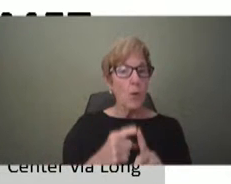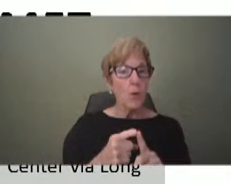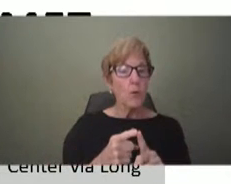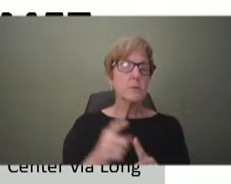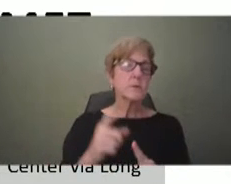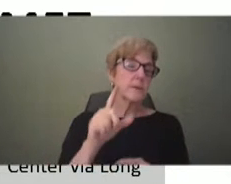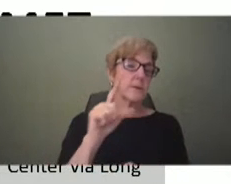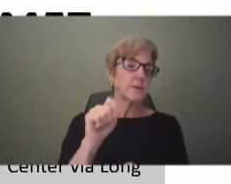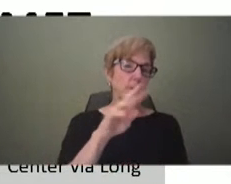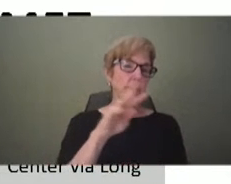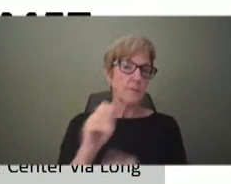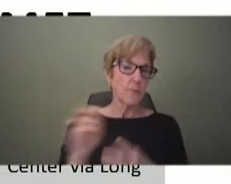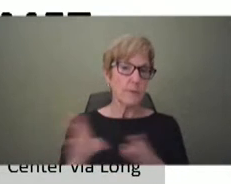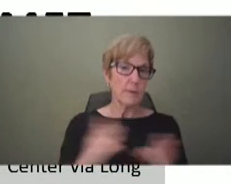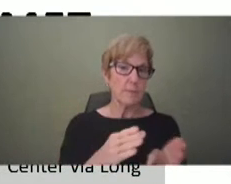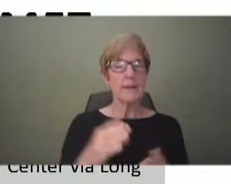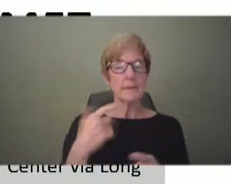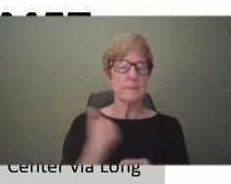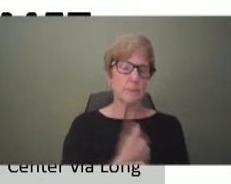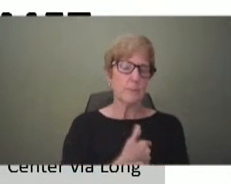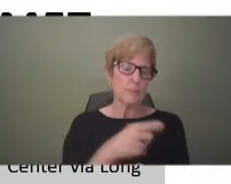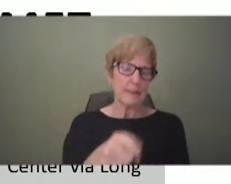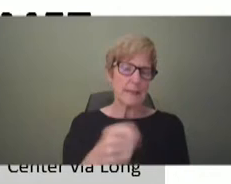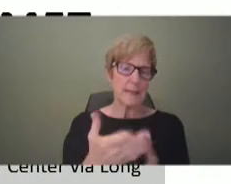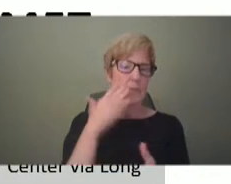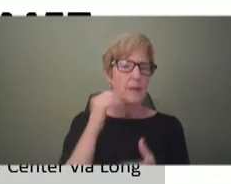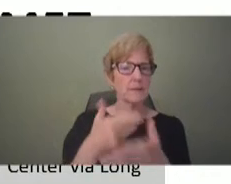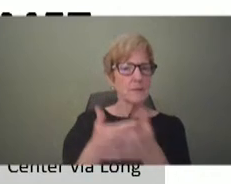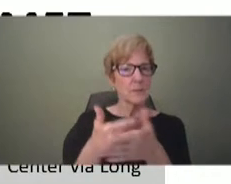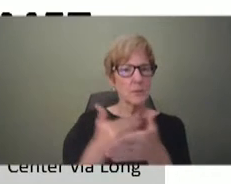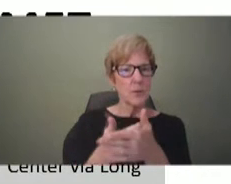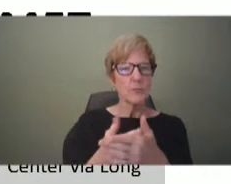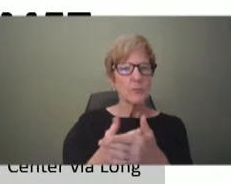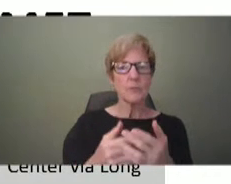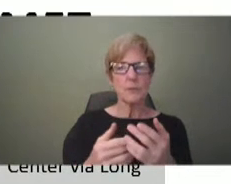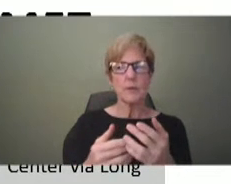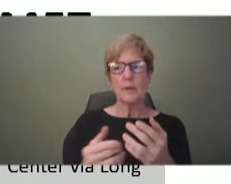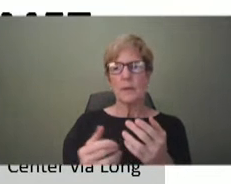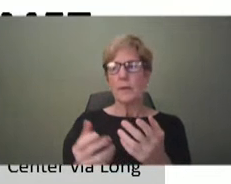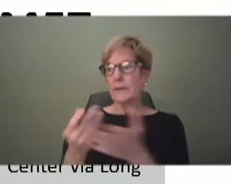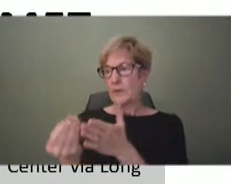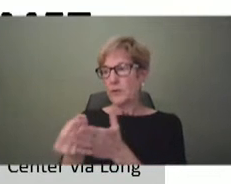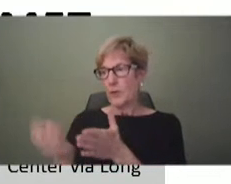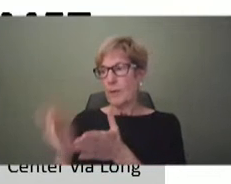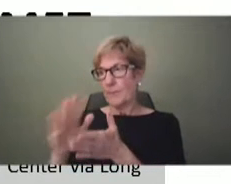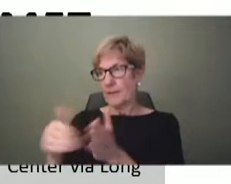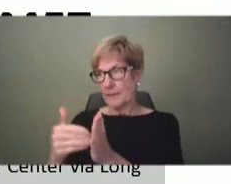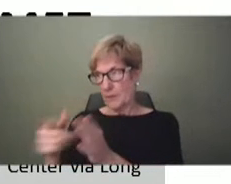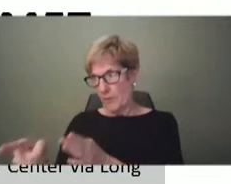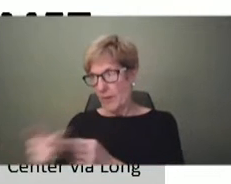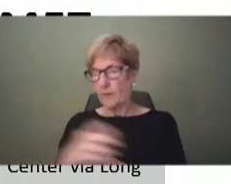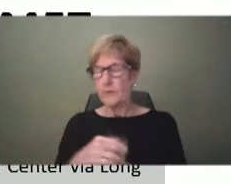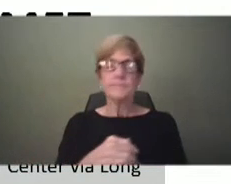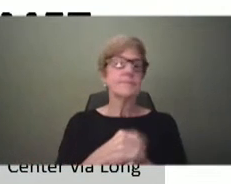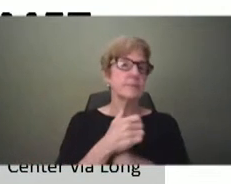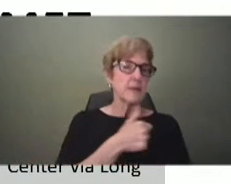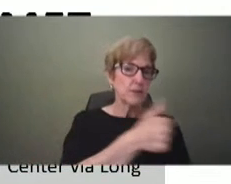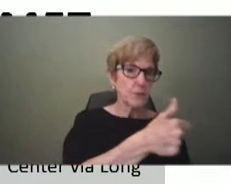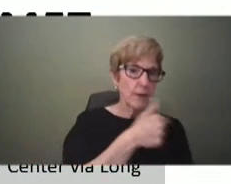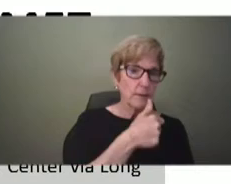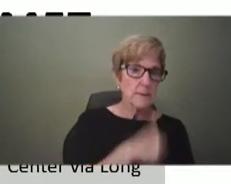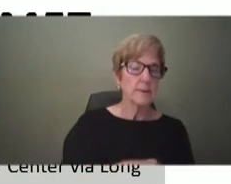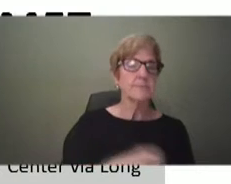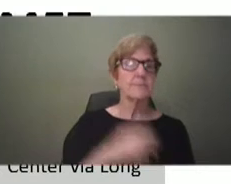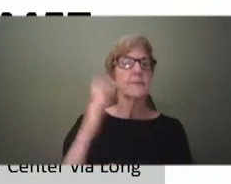plan this site meets mainly because of its proximity to both the existing shopping center access to Transit access to the Future